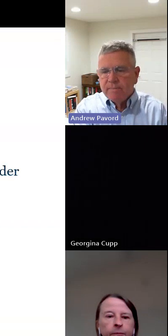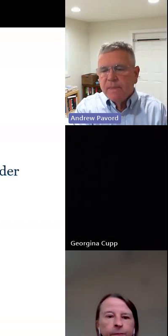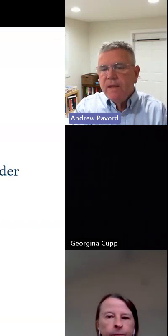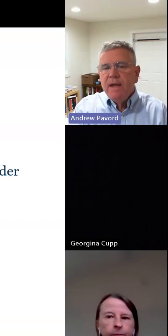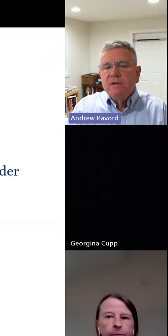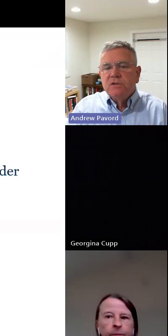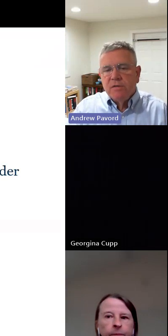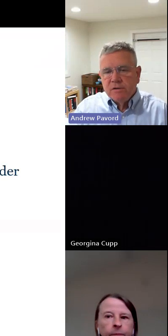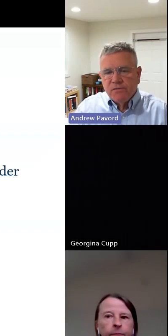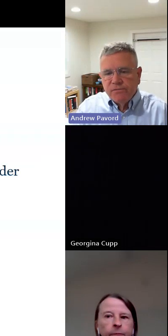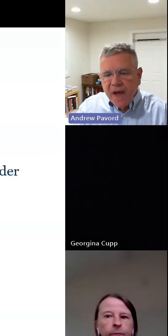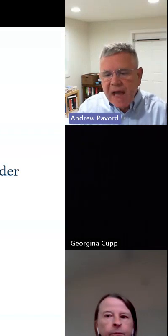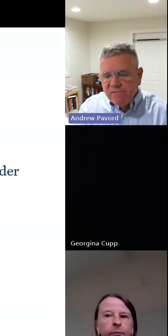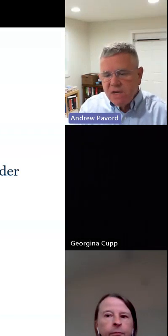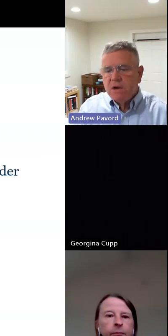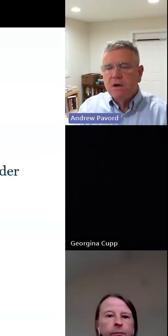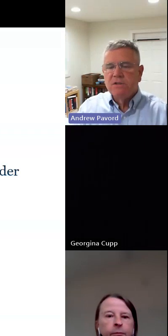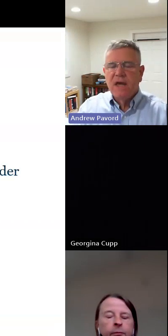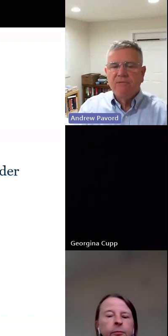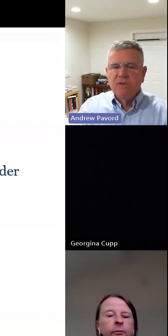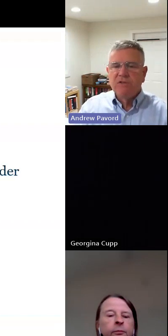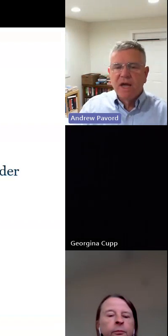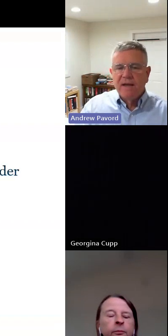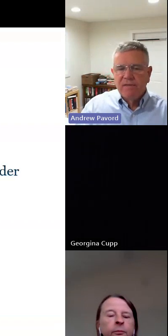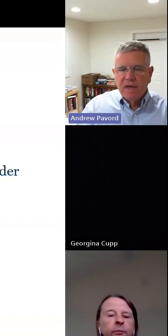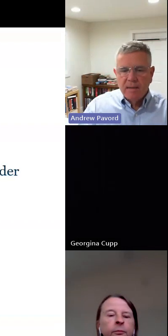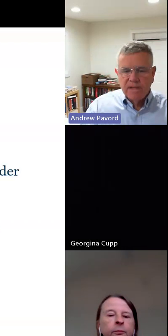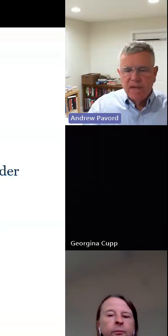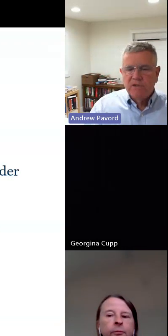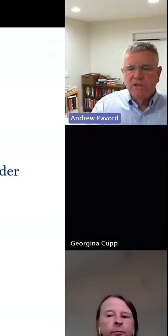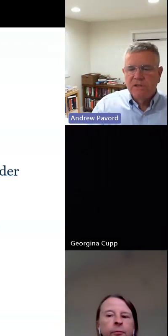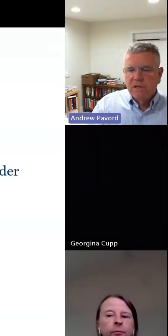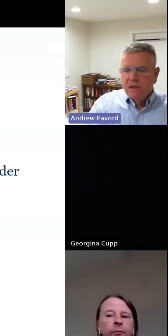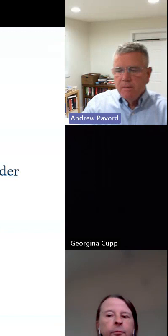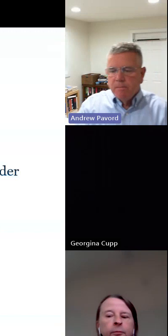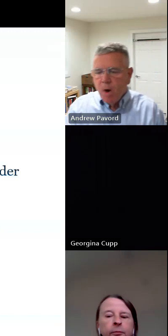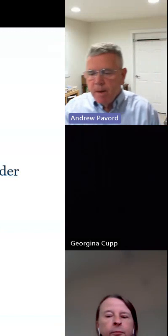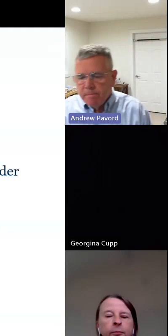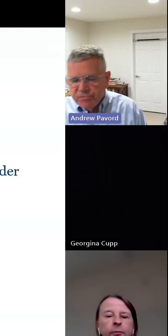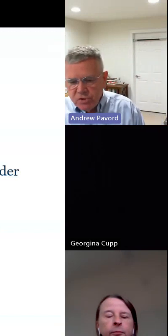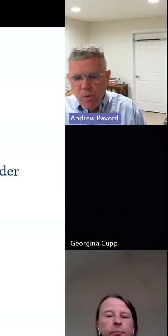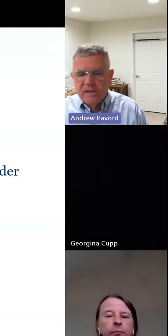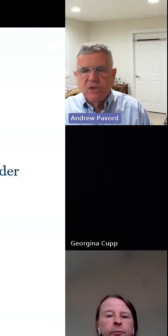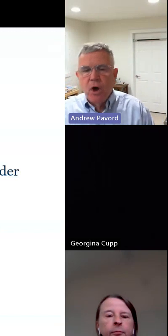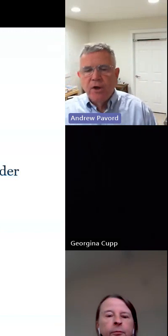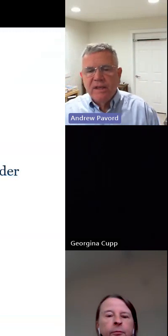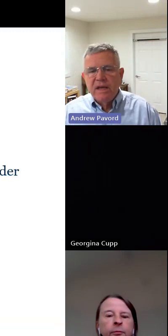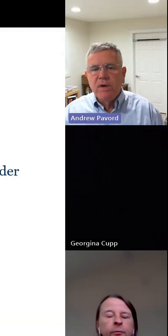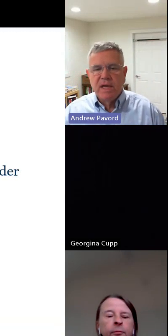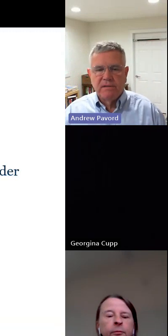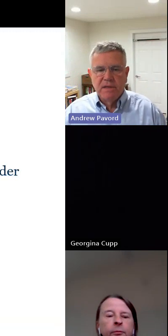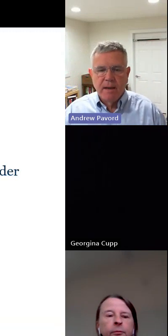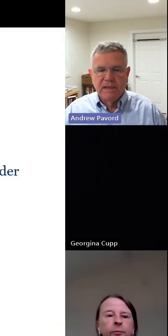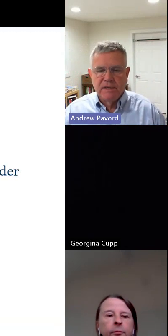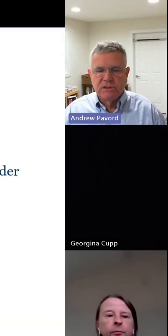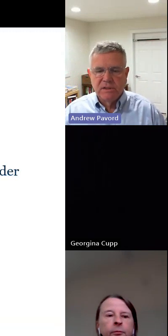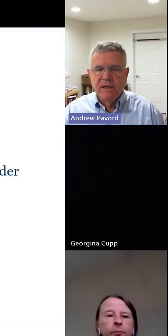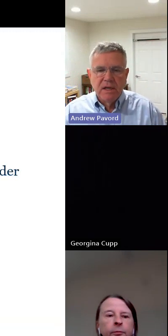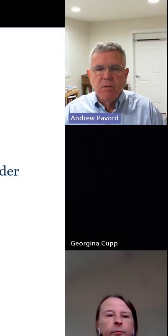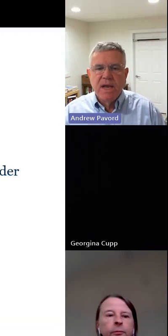yet, right? So there's 5 years after you sign the obligation to what's called liquidate